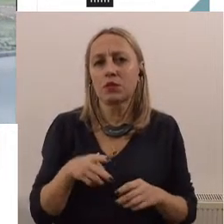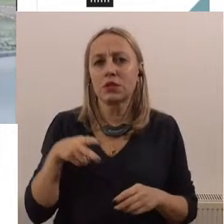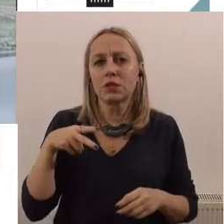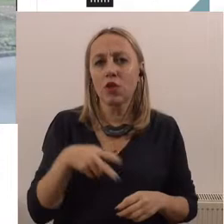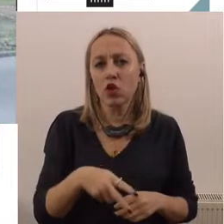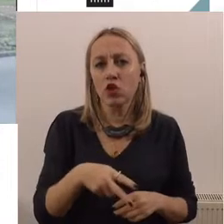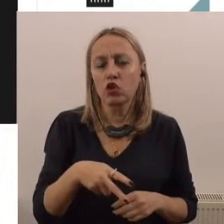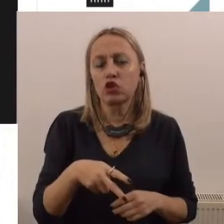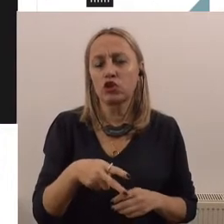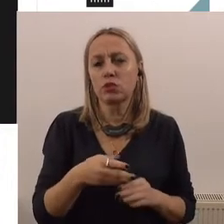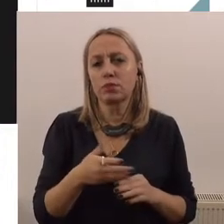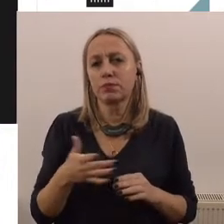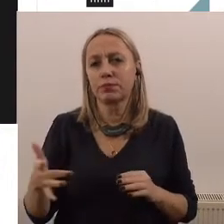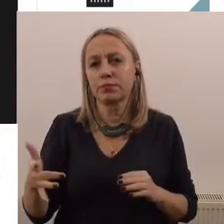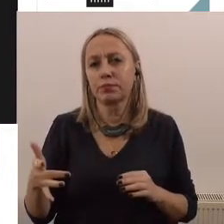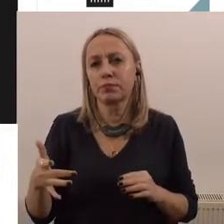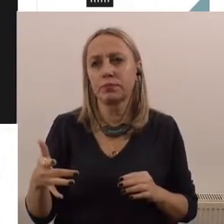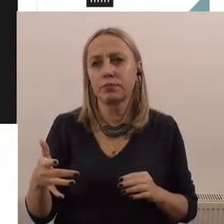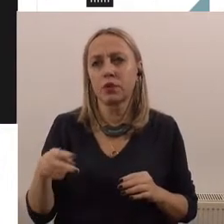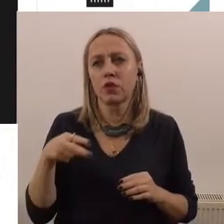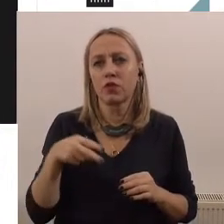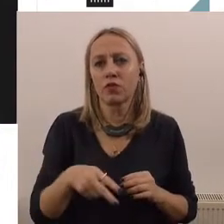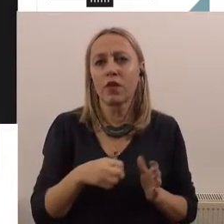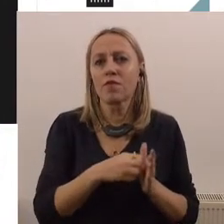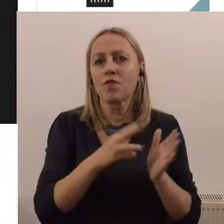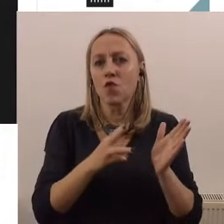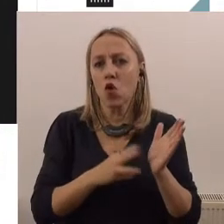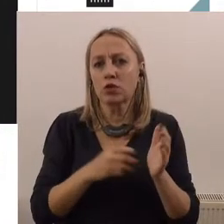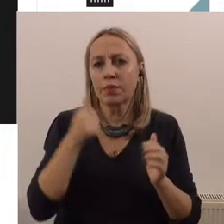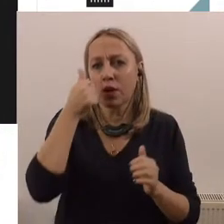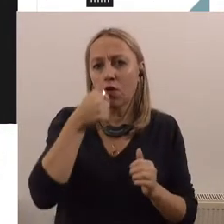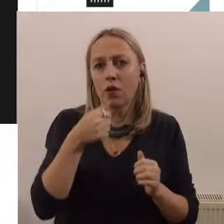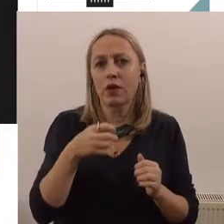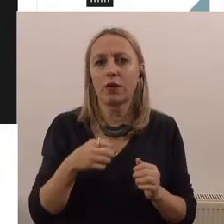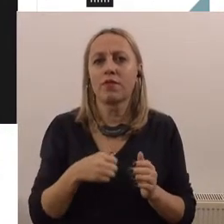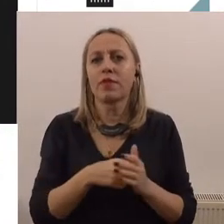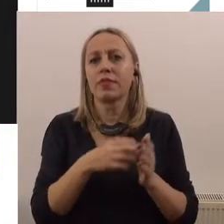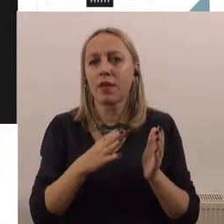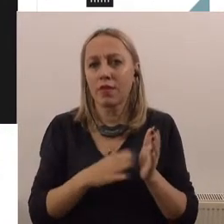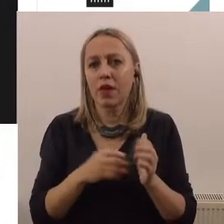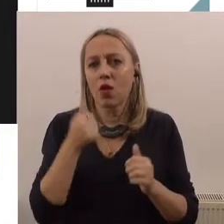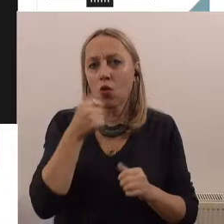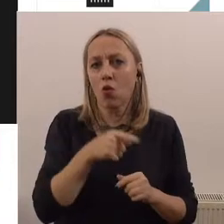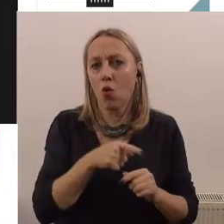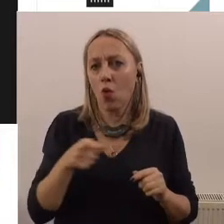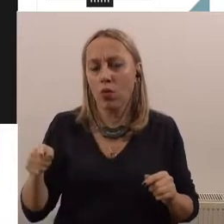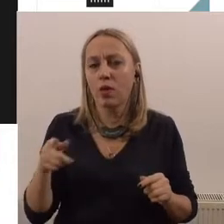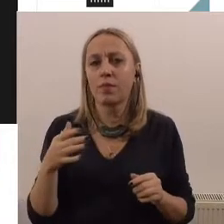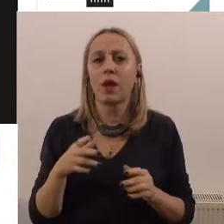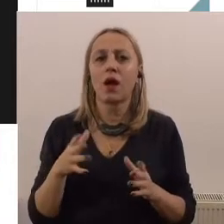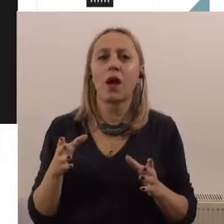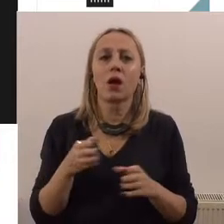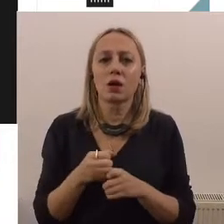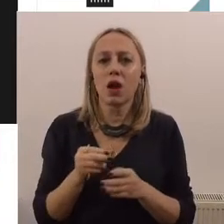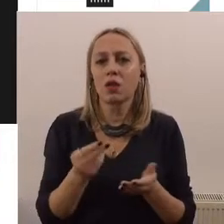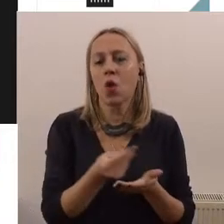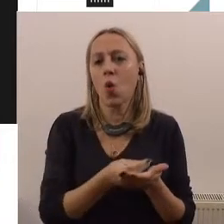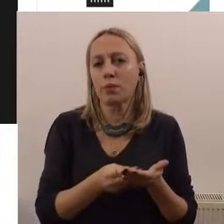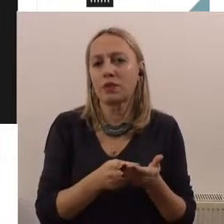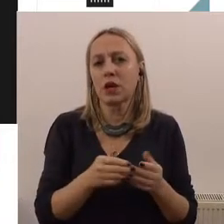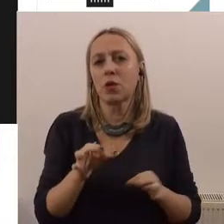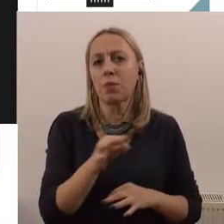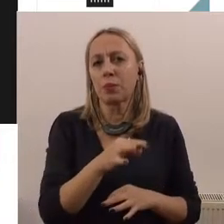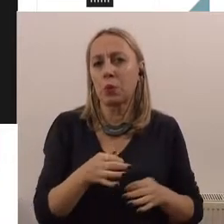to 2019. So here's a short description of the project. So